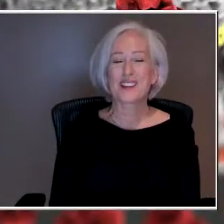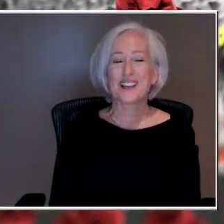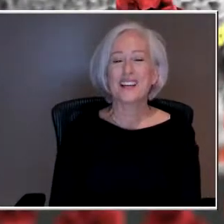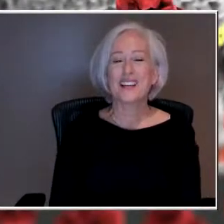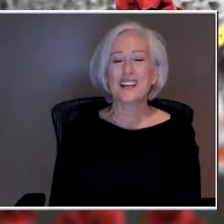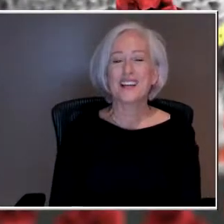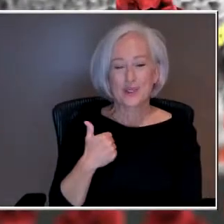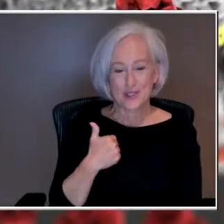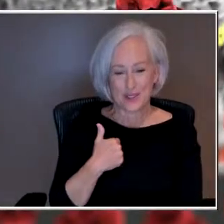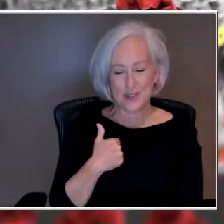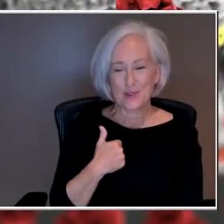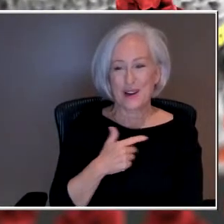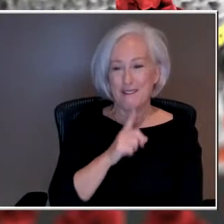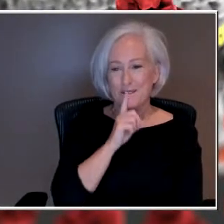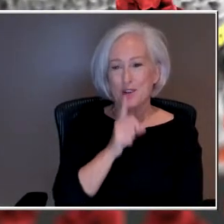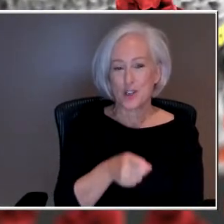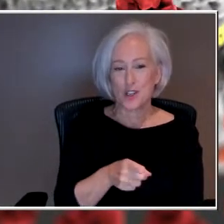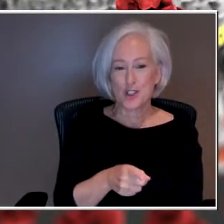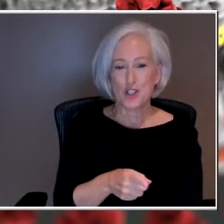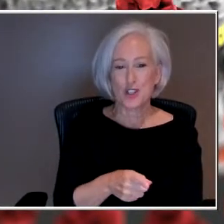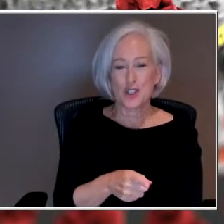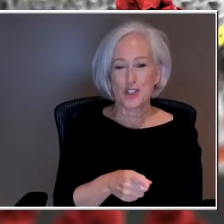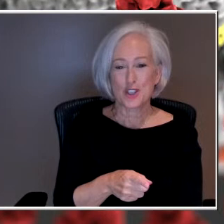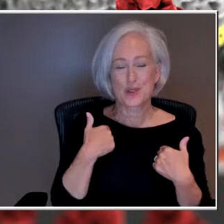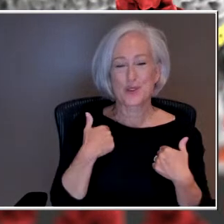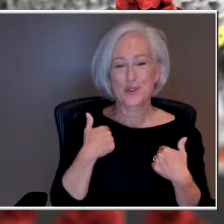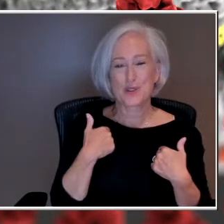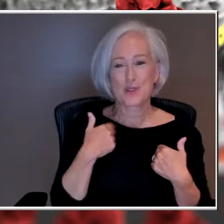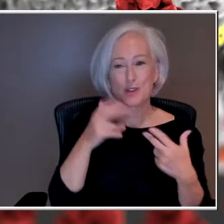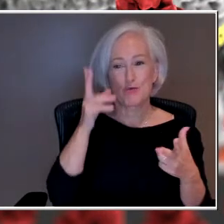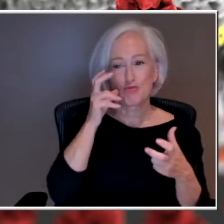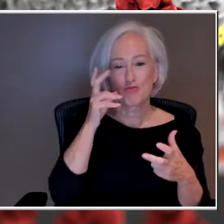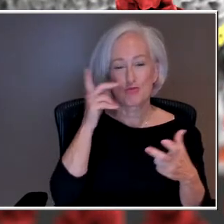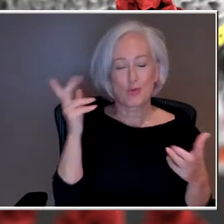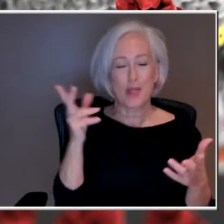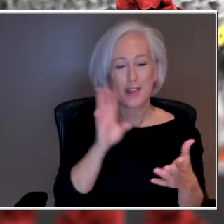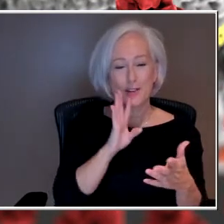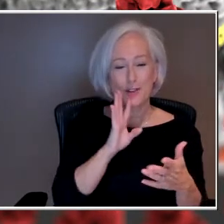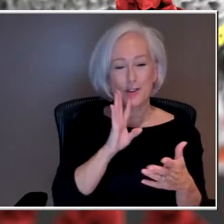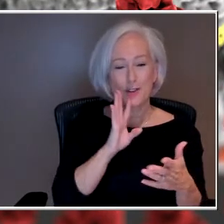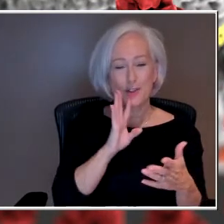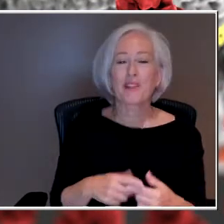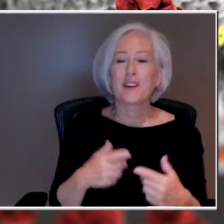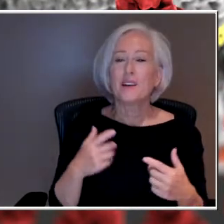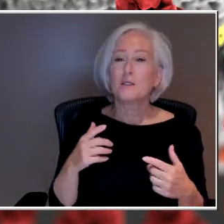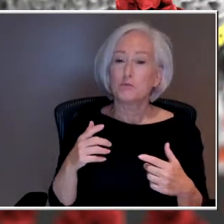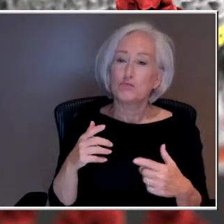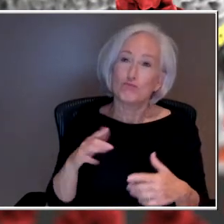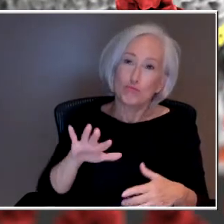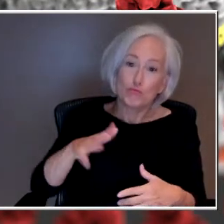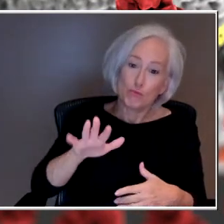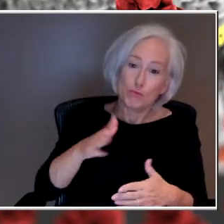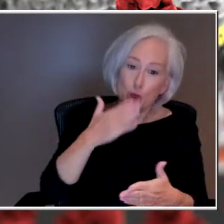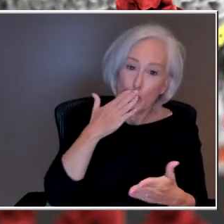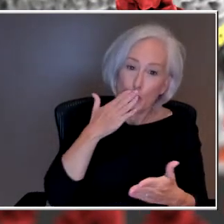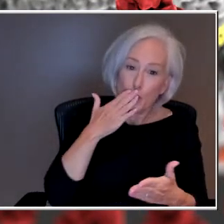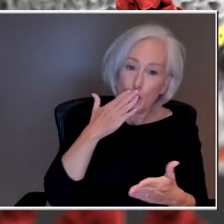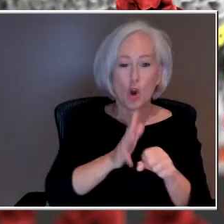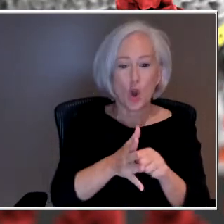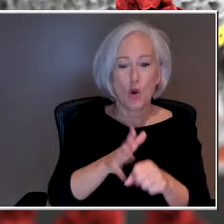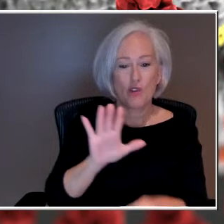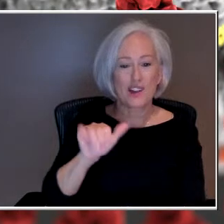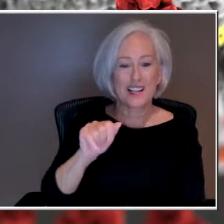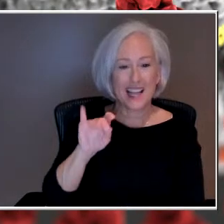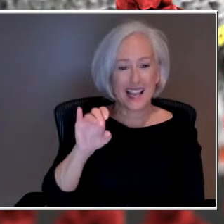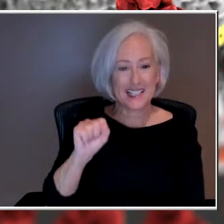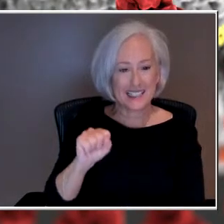here for sure. It's very good to listen to what they're talking about. We are doing pretty good for COVID cases, 6 total,